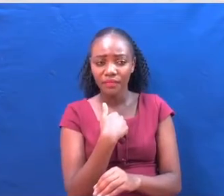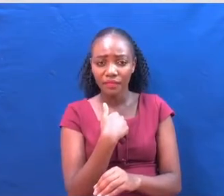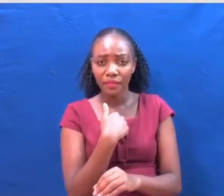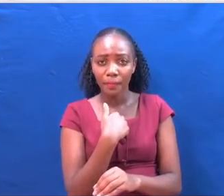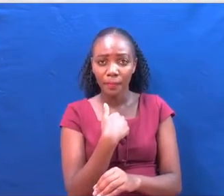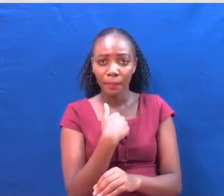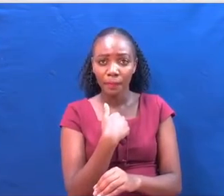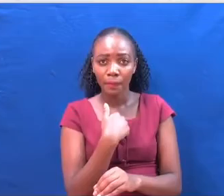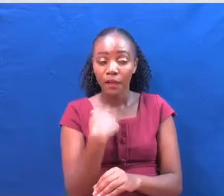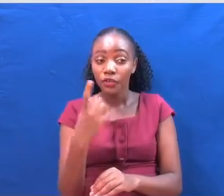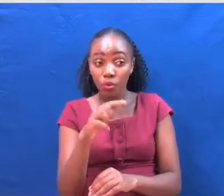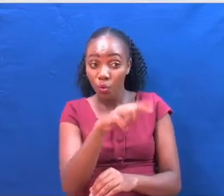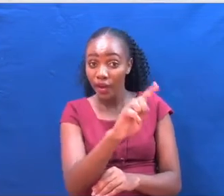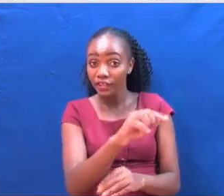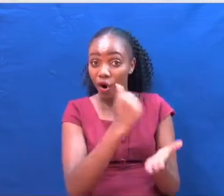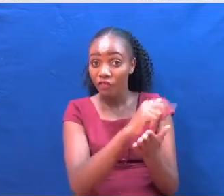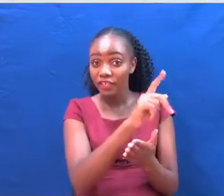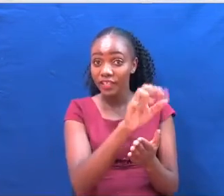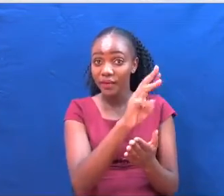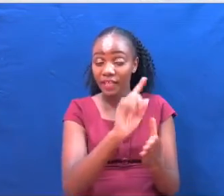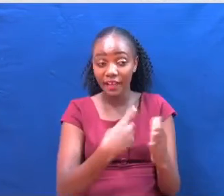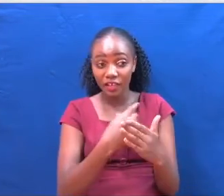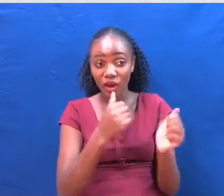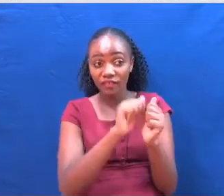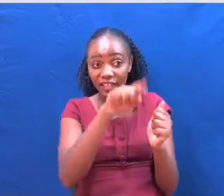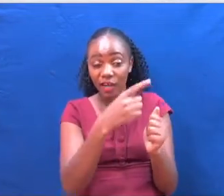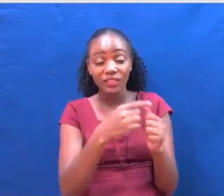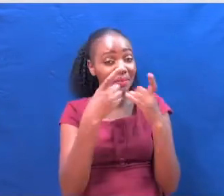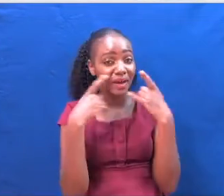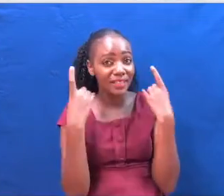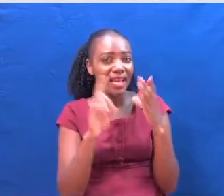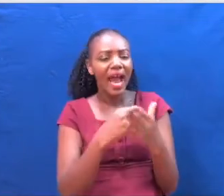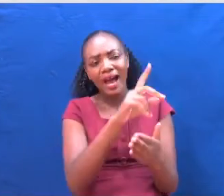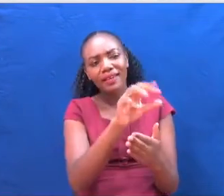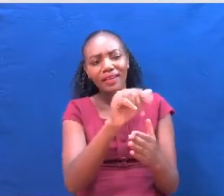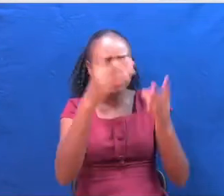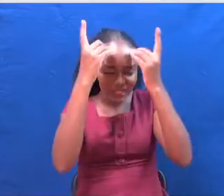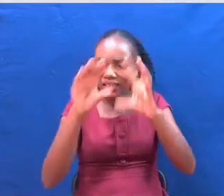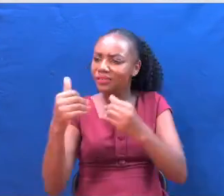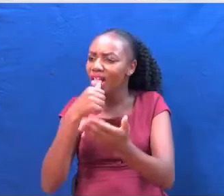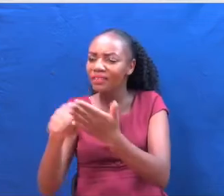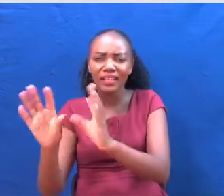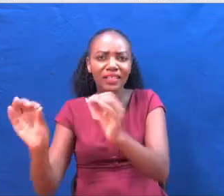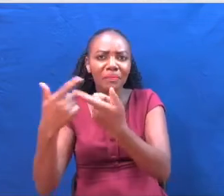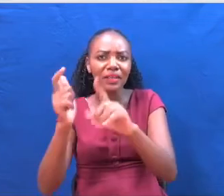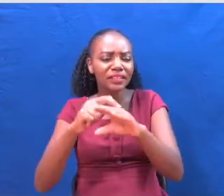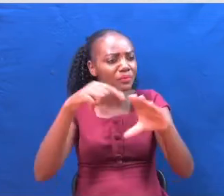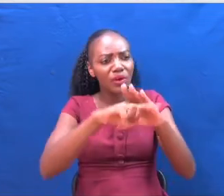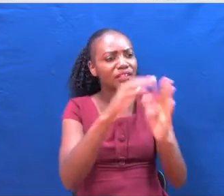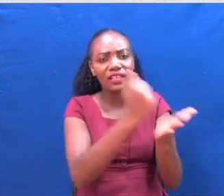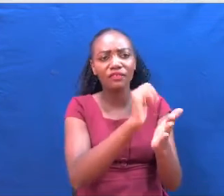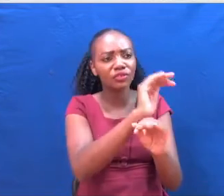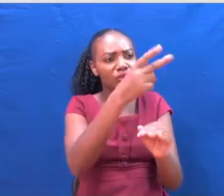You know, you walked into KEMSA, you had 10,000 pieces. KEMSA decided not to give you a letter. But when you walked in to request